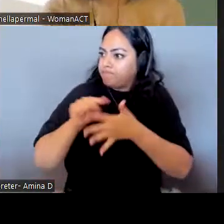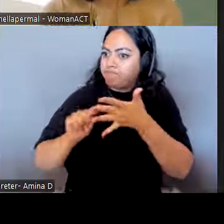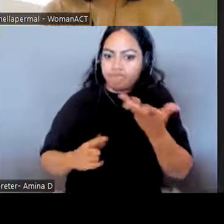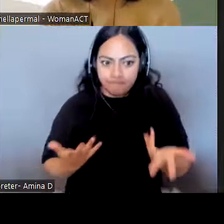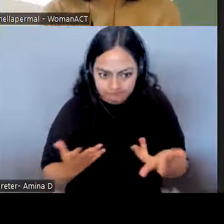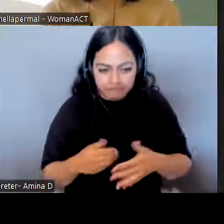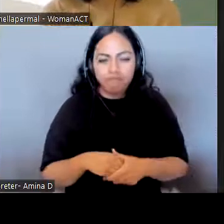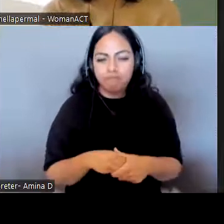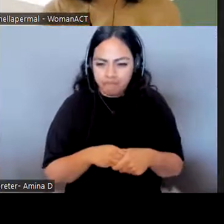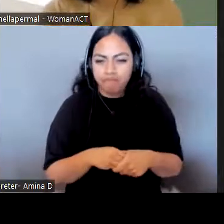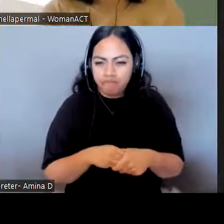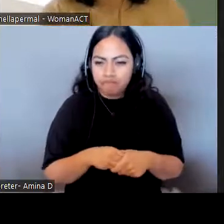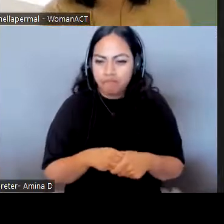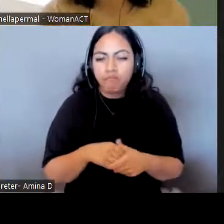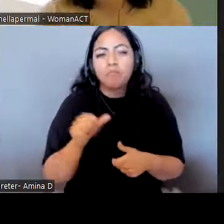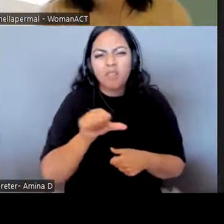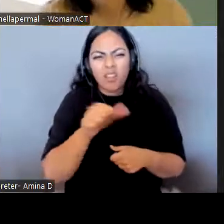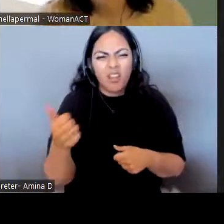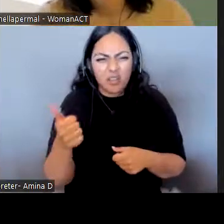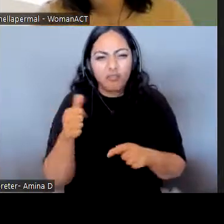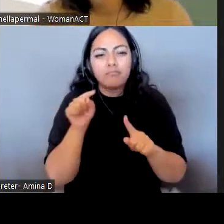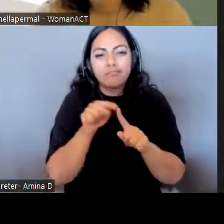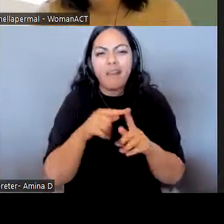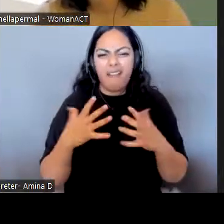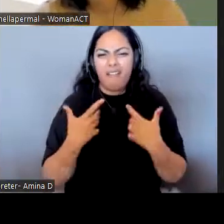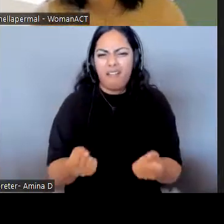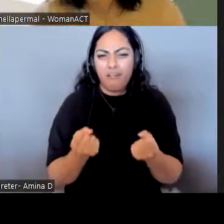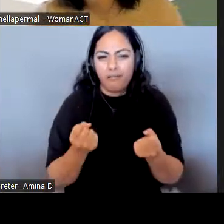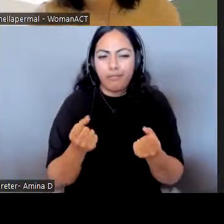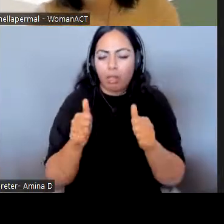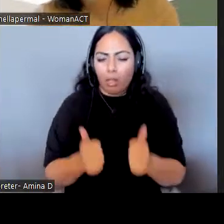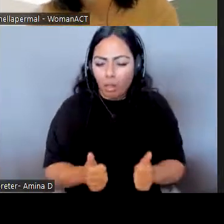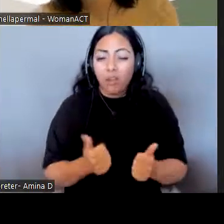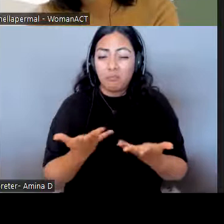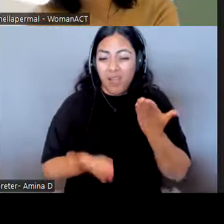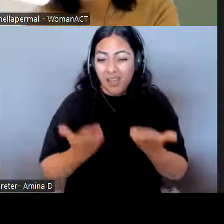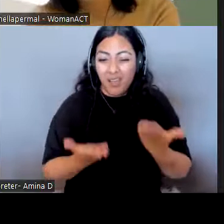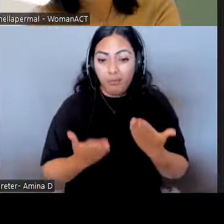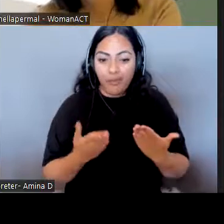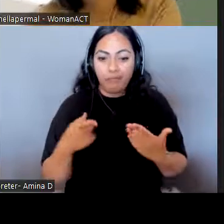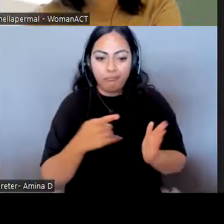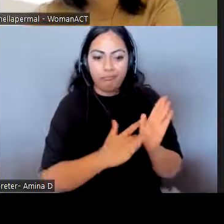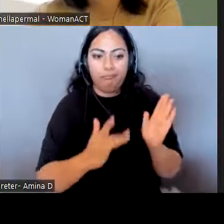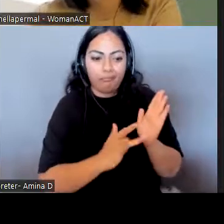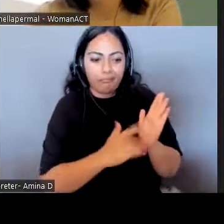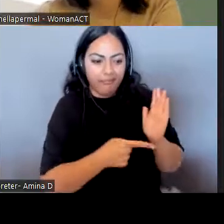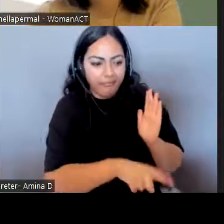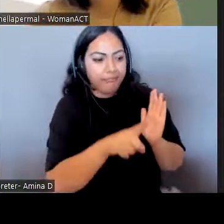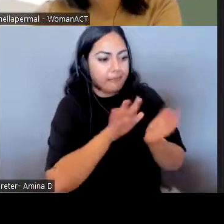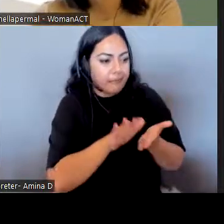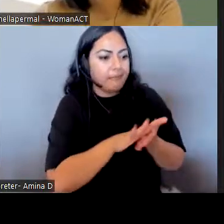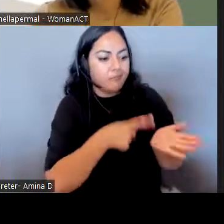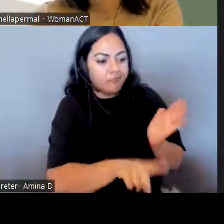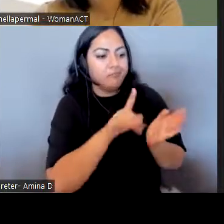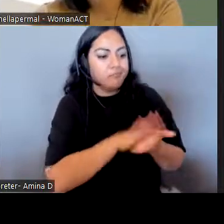Another impact was deteriorating health. So this might be exhaustion through exploitation, lack of